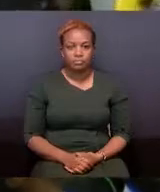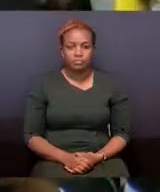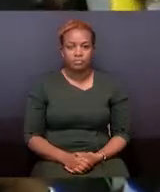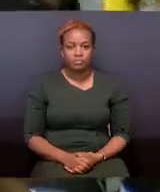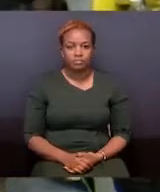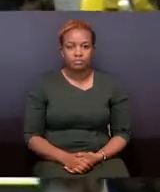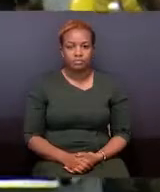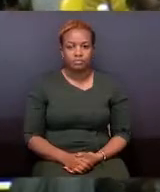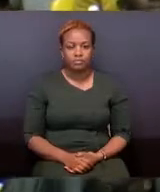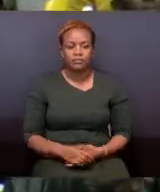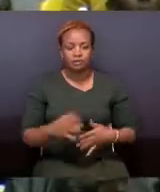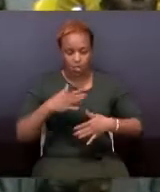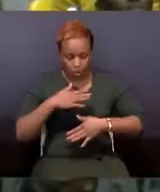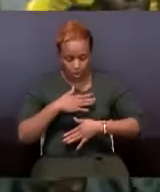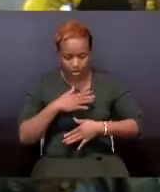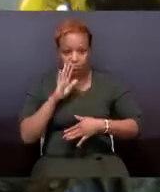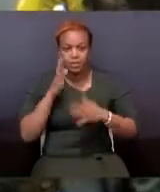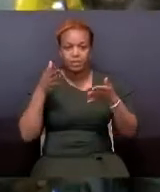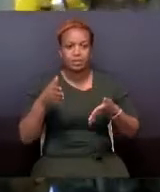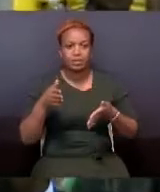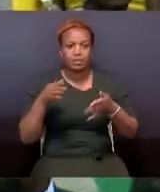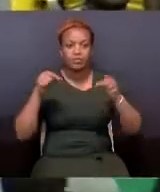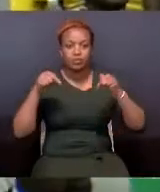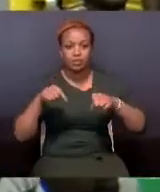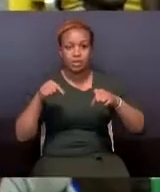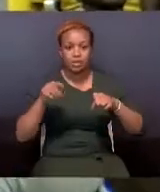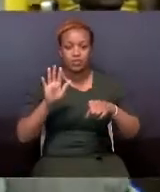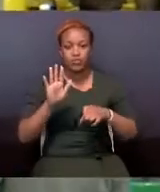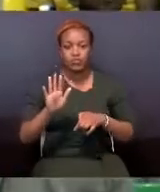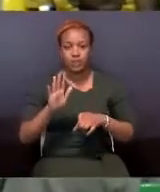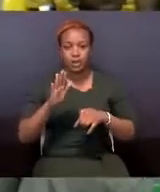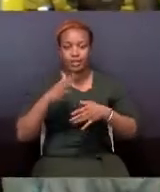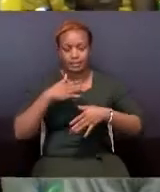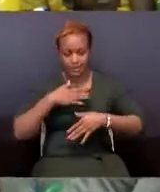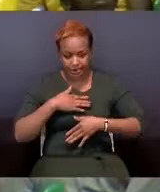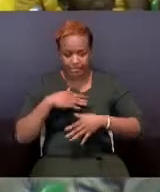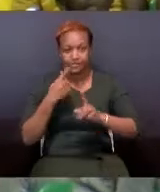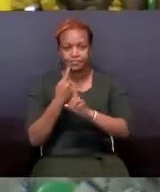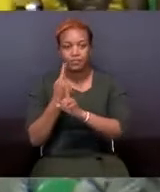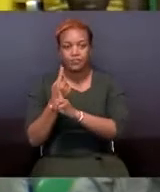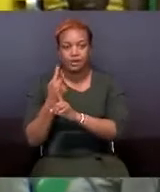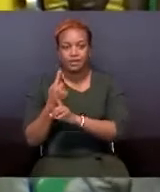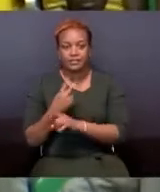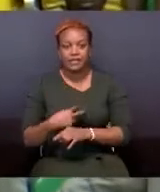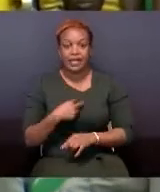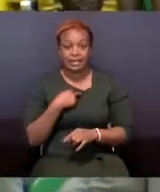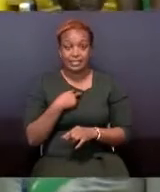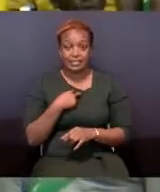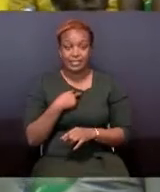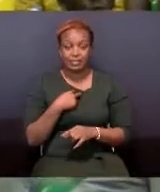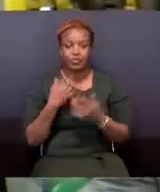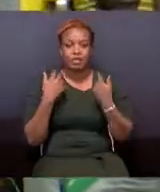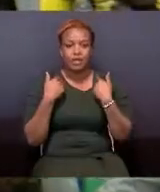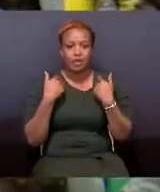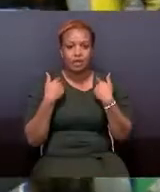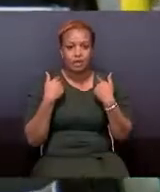I'm very honored to be here today, Your Excellency, Our Excellencies, distinguished guests. We have